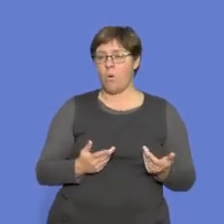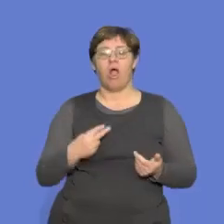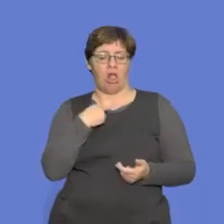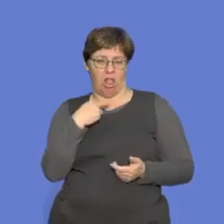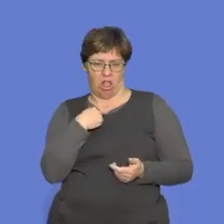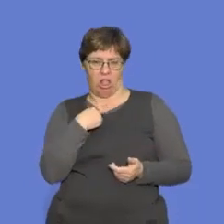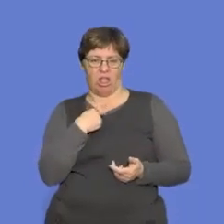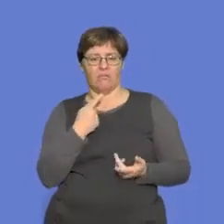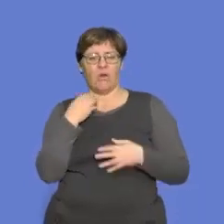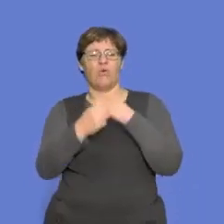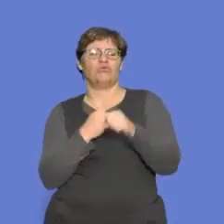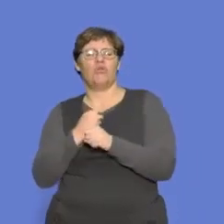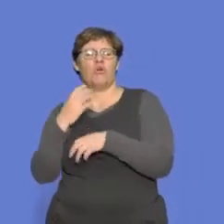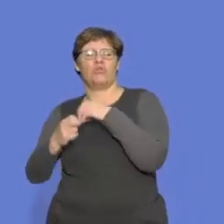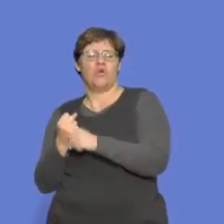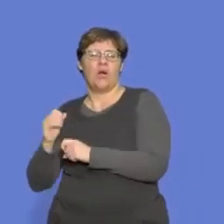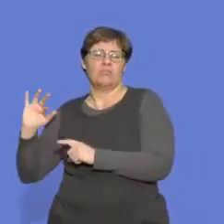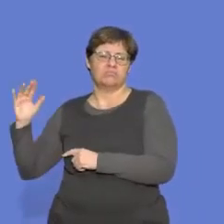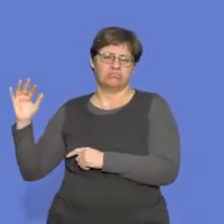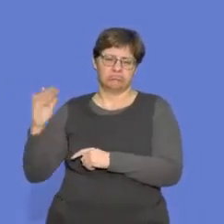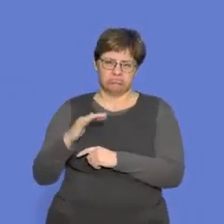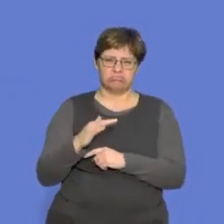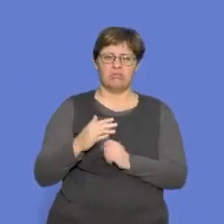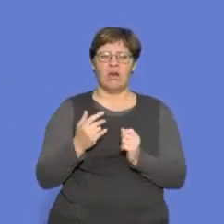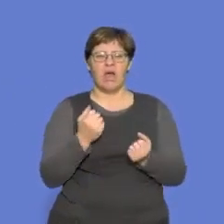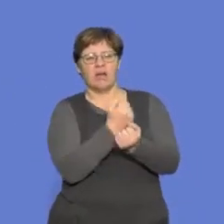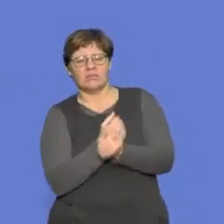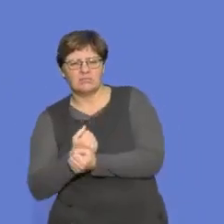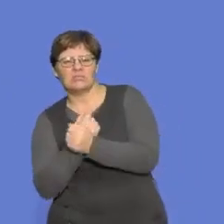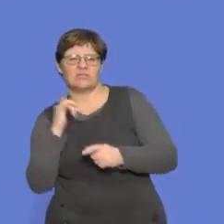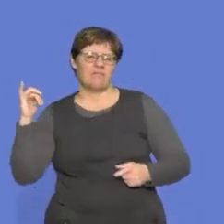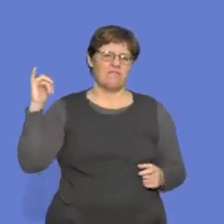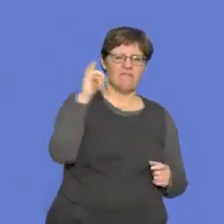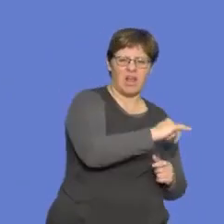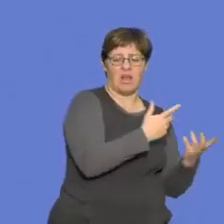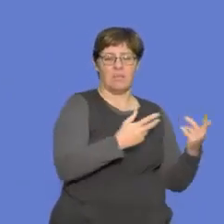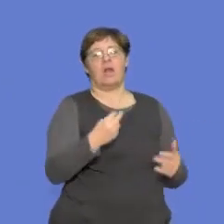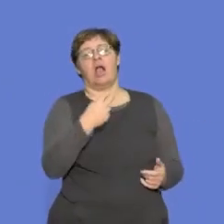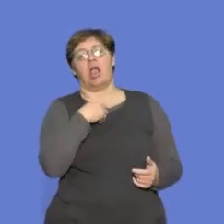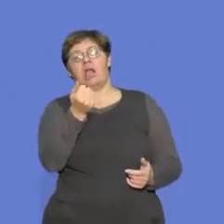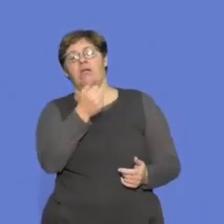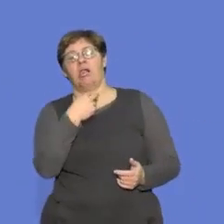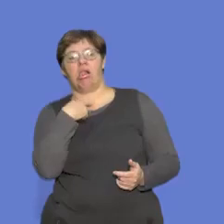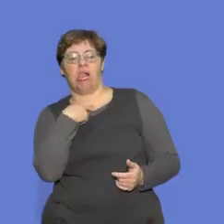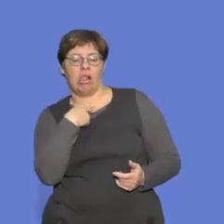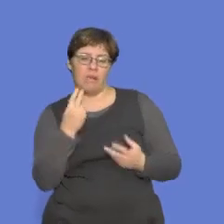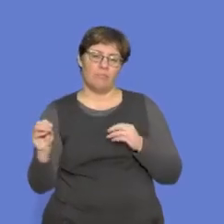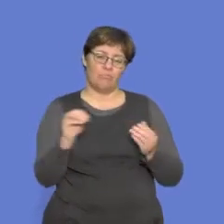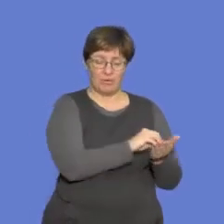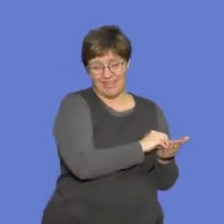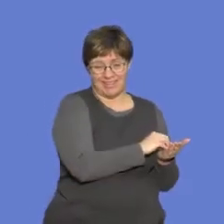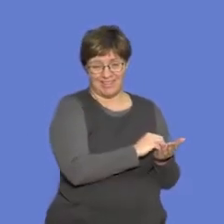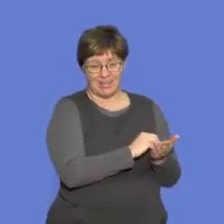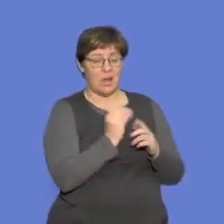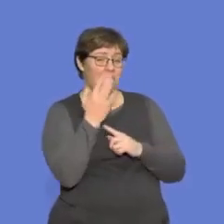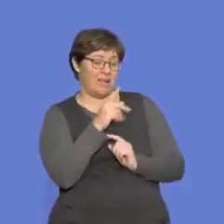years through cargo transportation that have now accidentally brought in these indigenous species. And so that is affecting